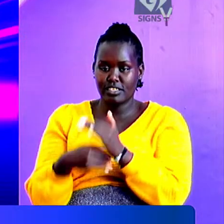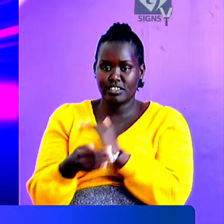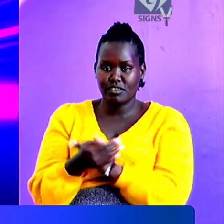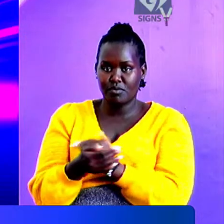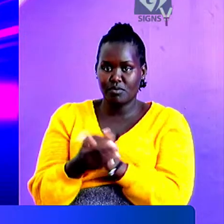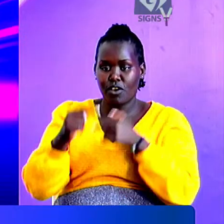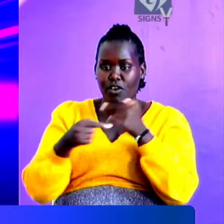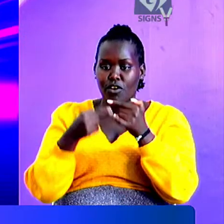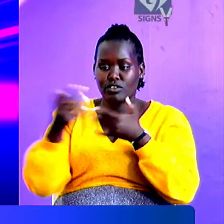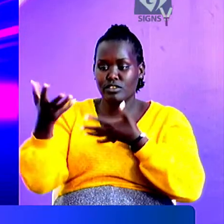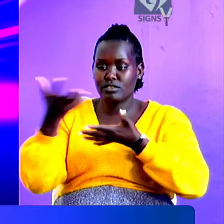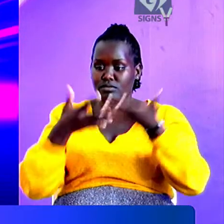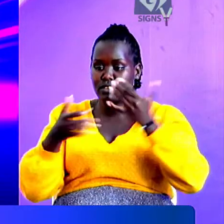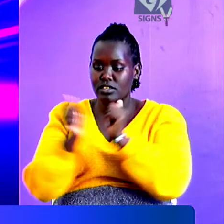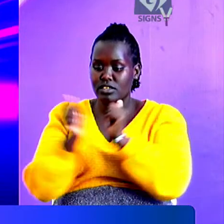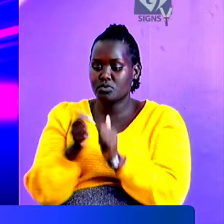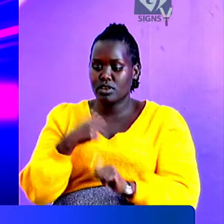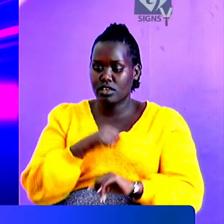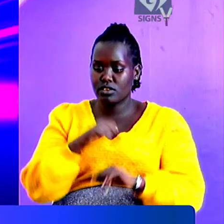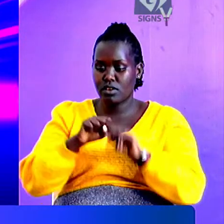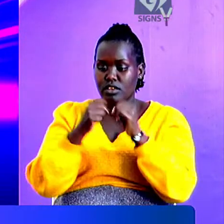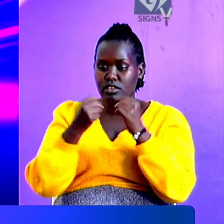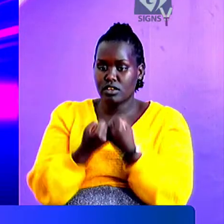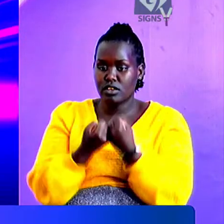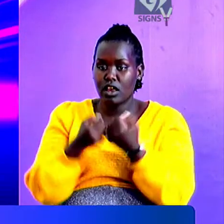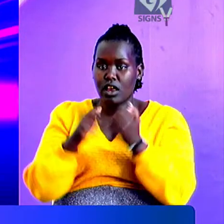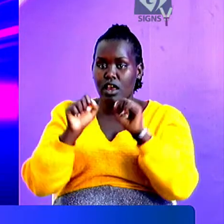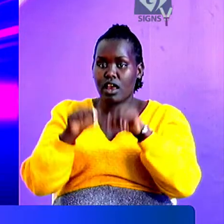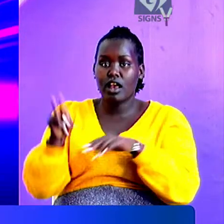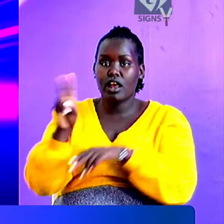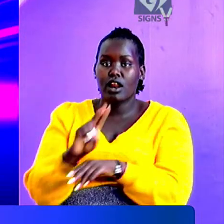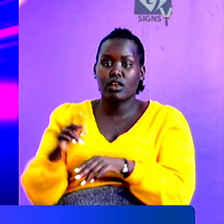viewer, continue engaging with us on our socials, and you can also utilize the numbers on your screen, SMS us or WhatsApp.